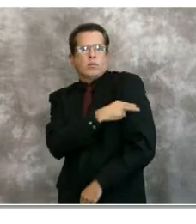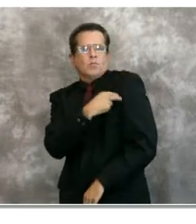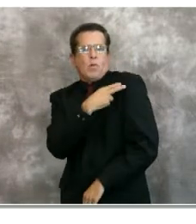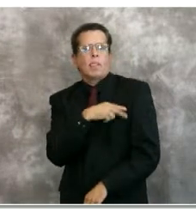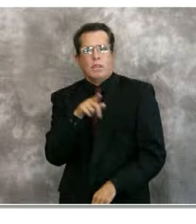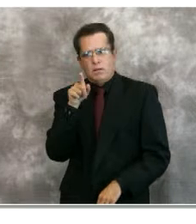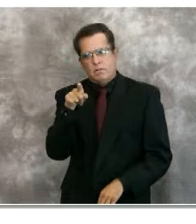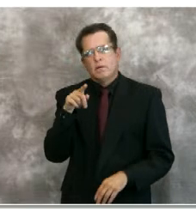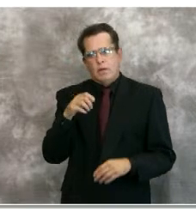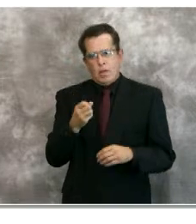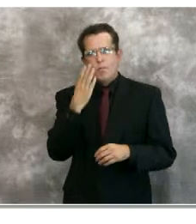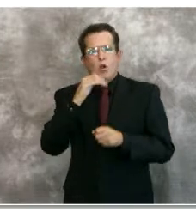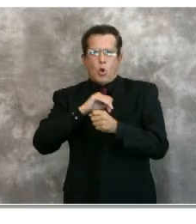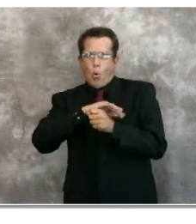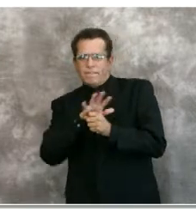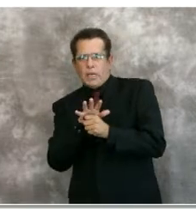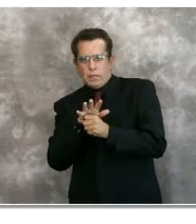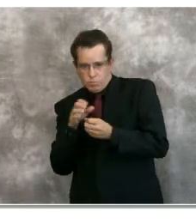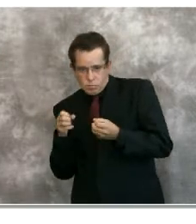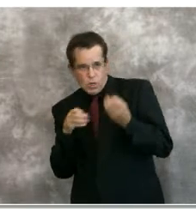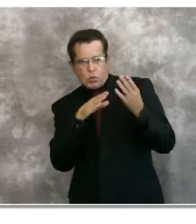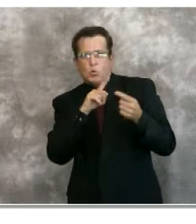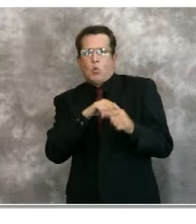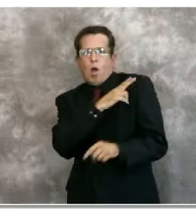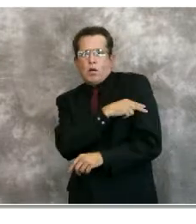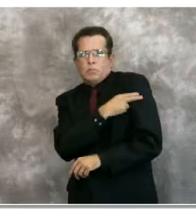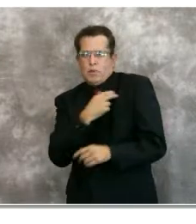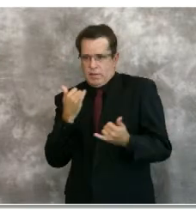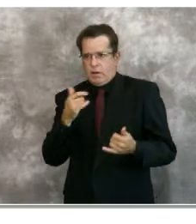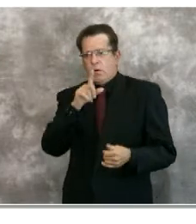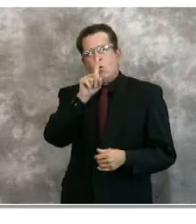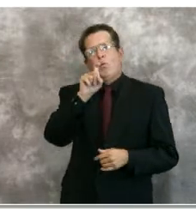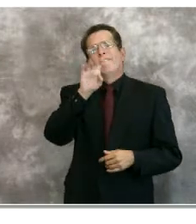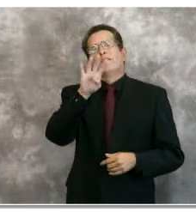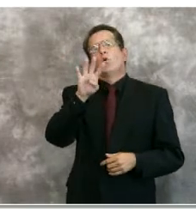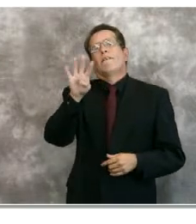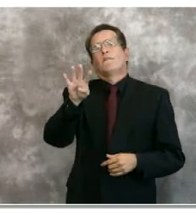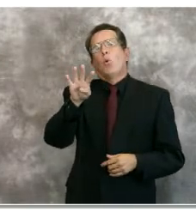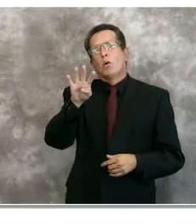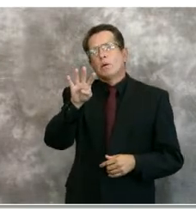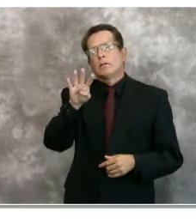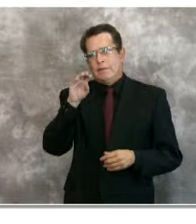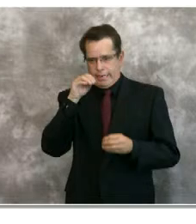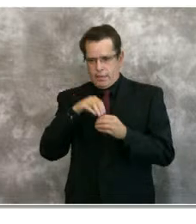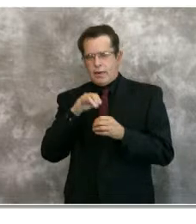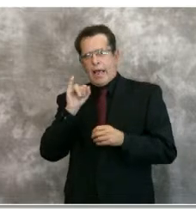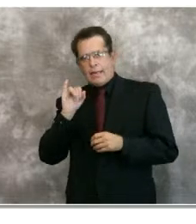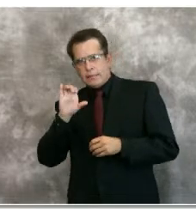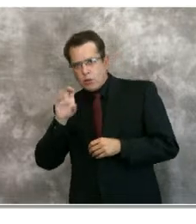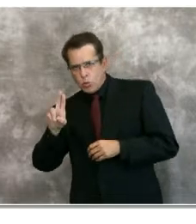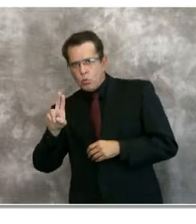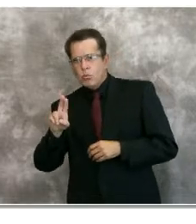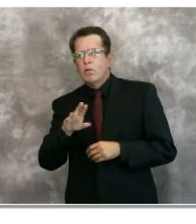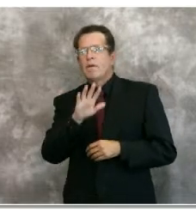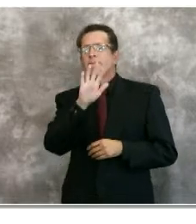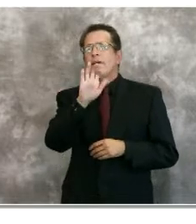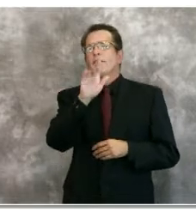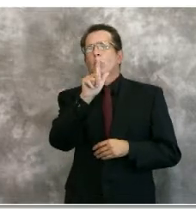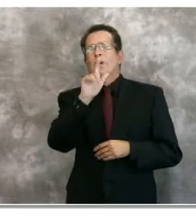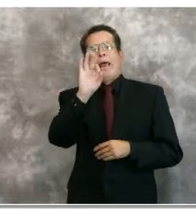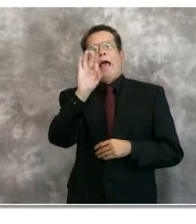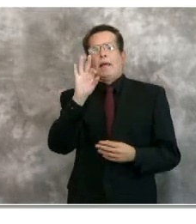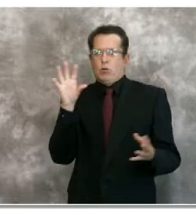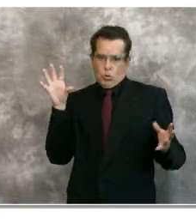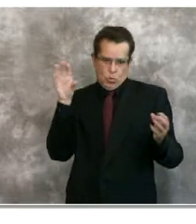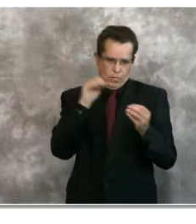COVID related hospitalizations. You'll see today we're reporting 144 COVID and ICU, 529